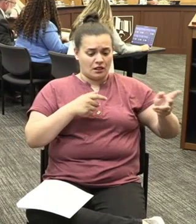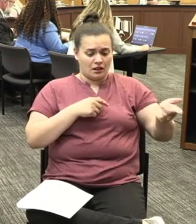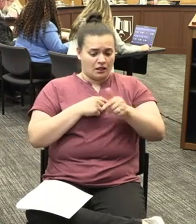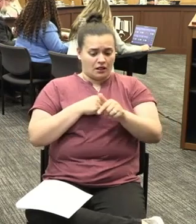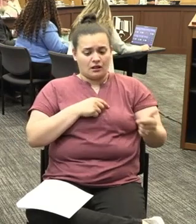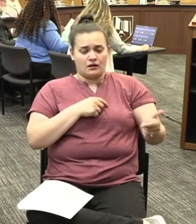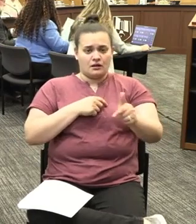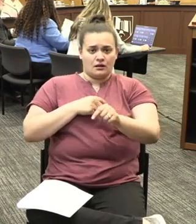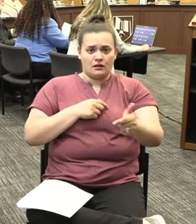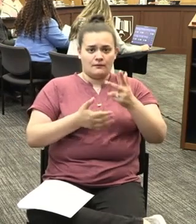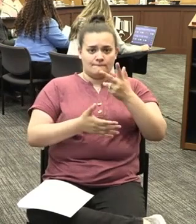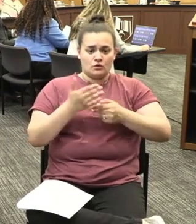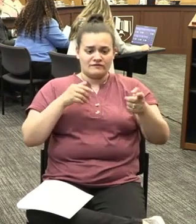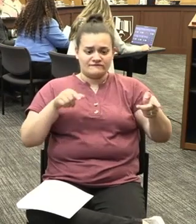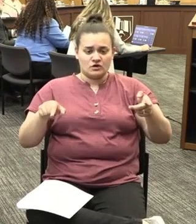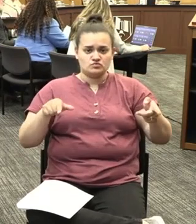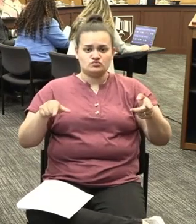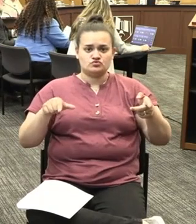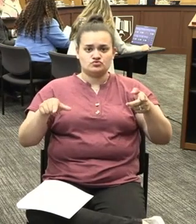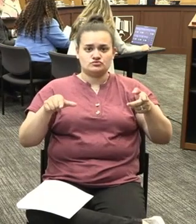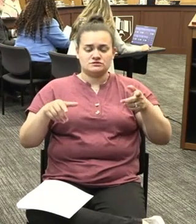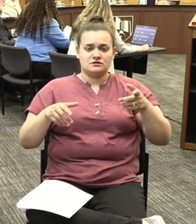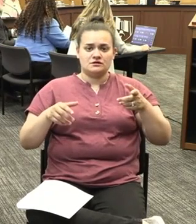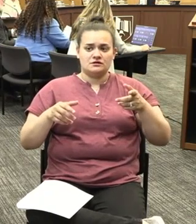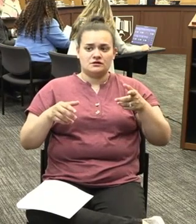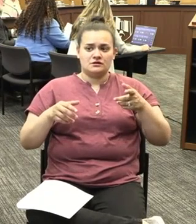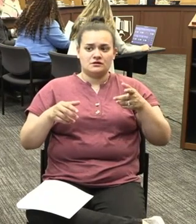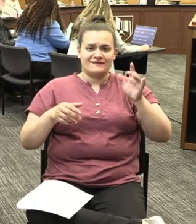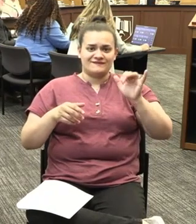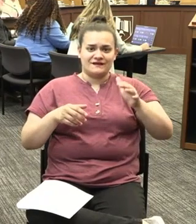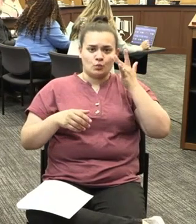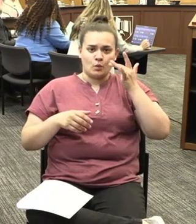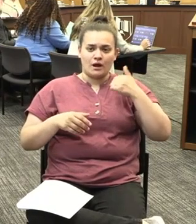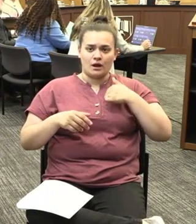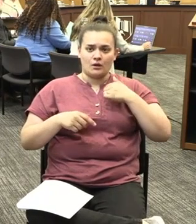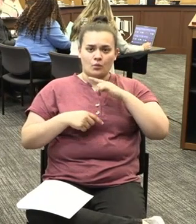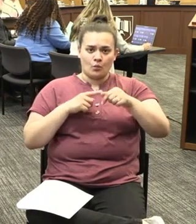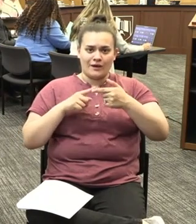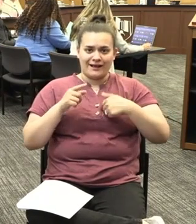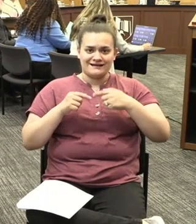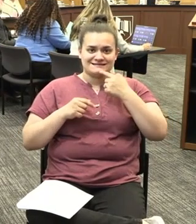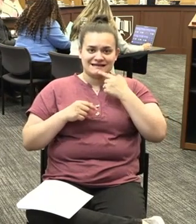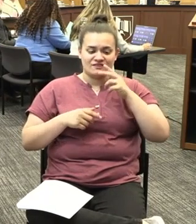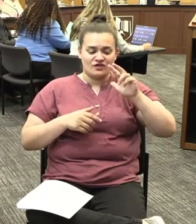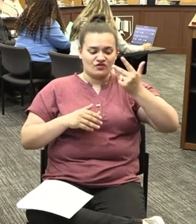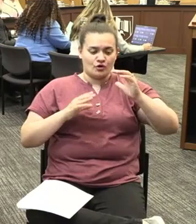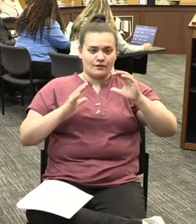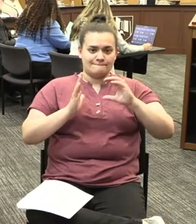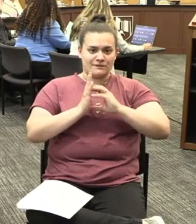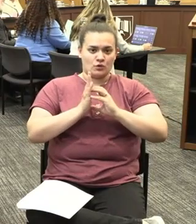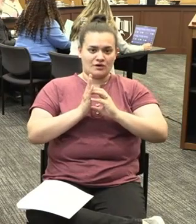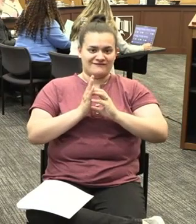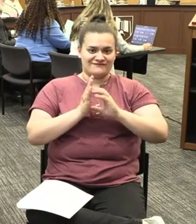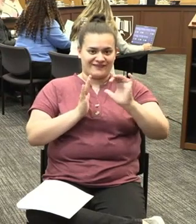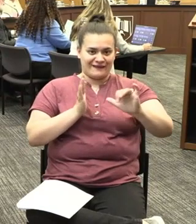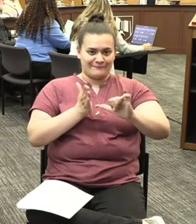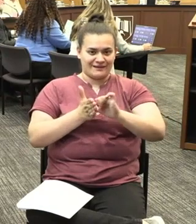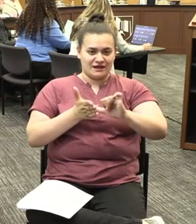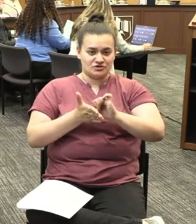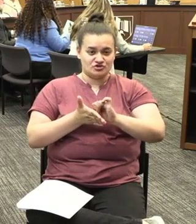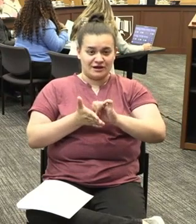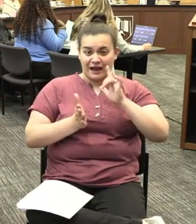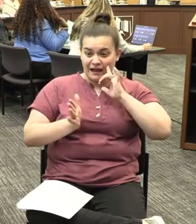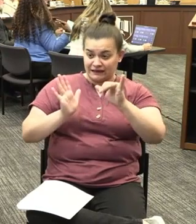in both of those items, that's why when I said the third paragraph on that page is what I